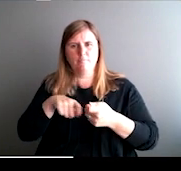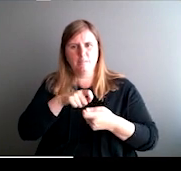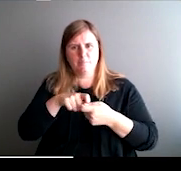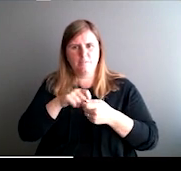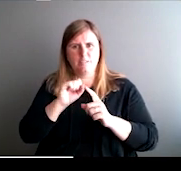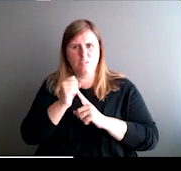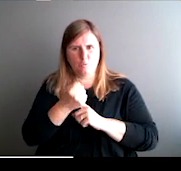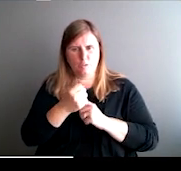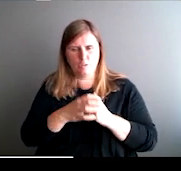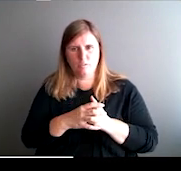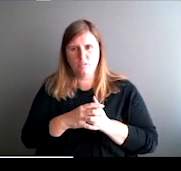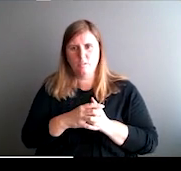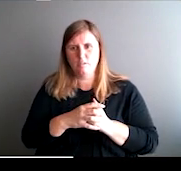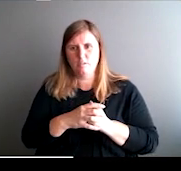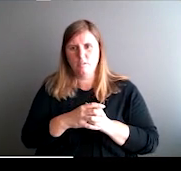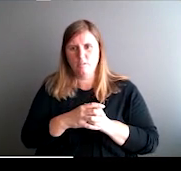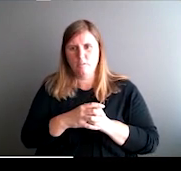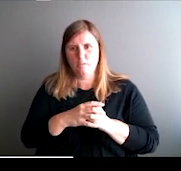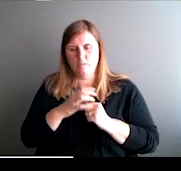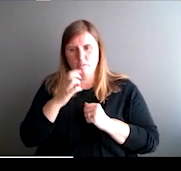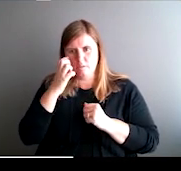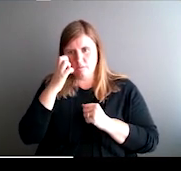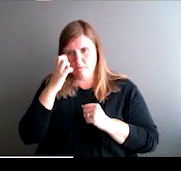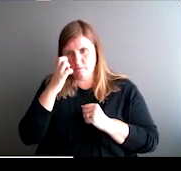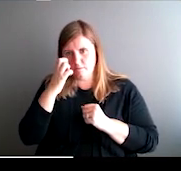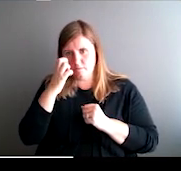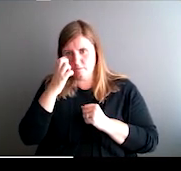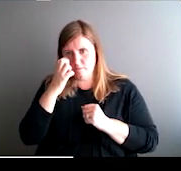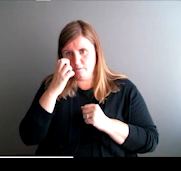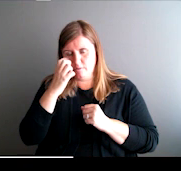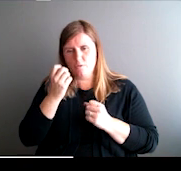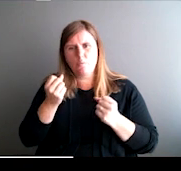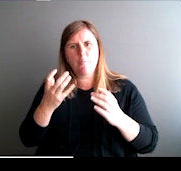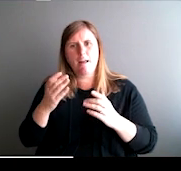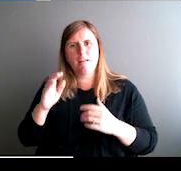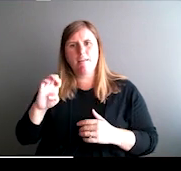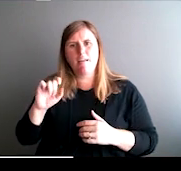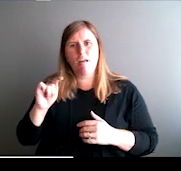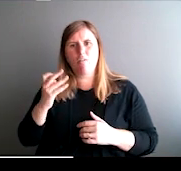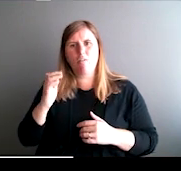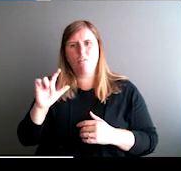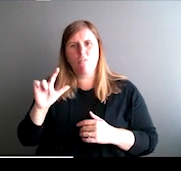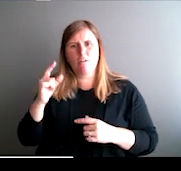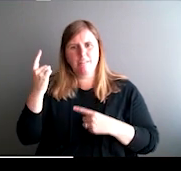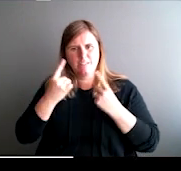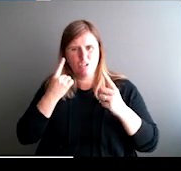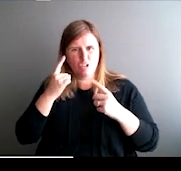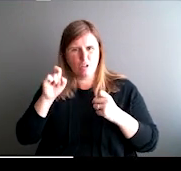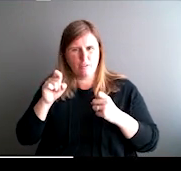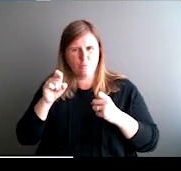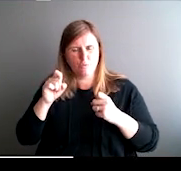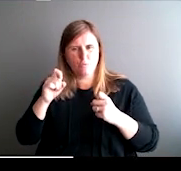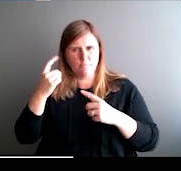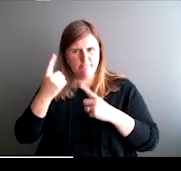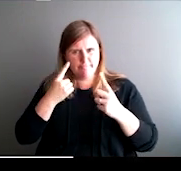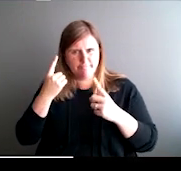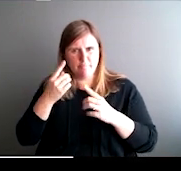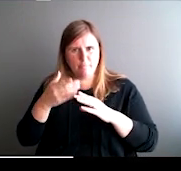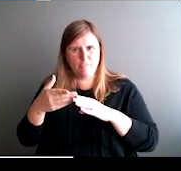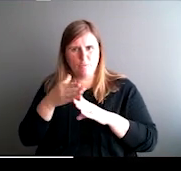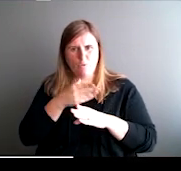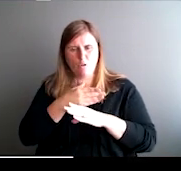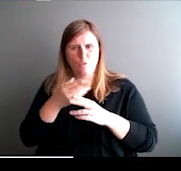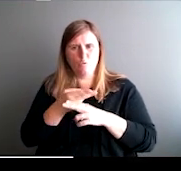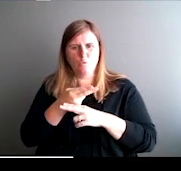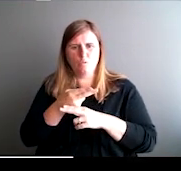circumstances. I will say that there are many ethical considerations that need to be taken account of before